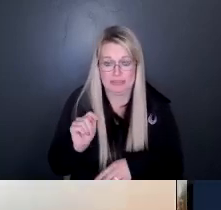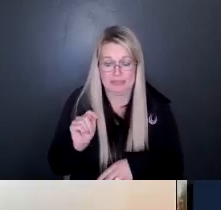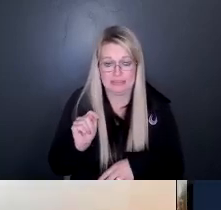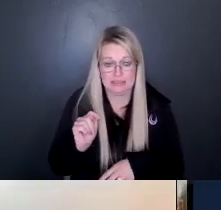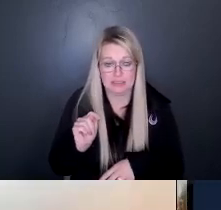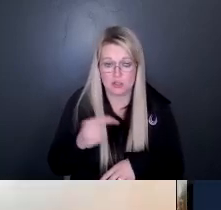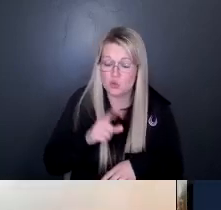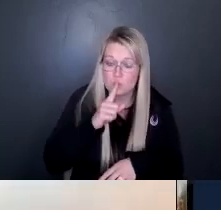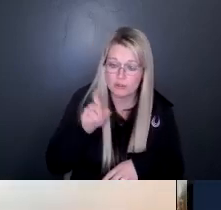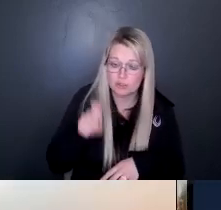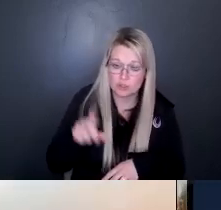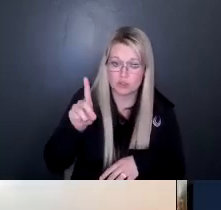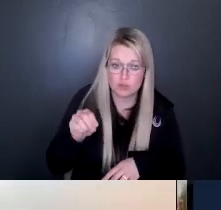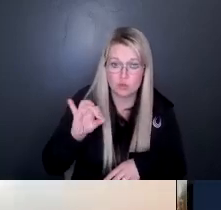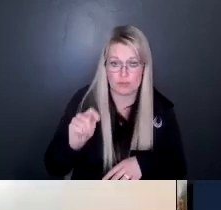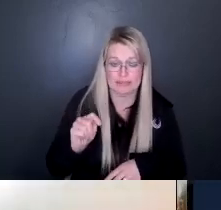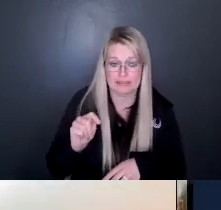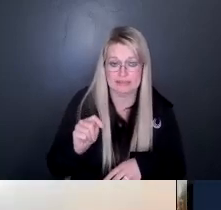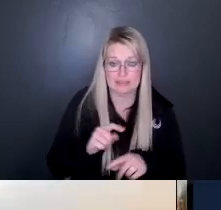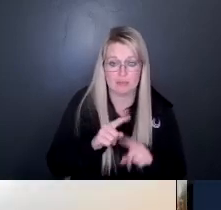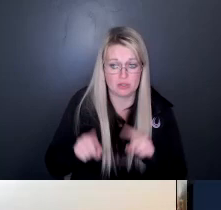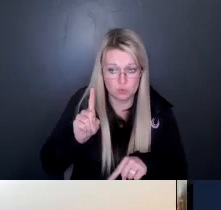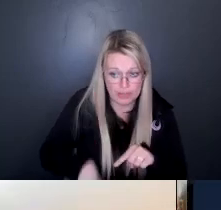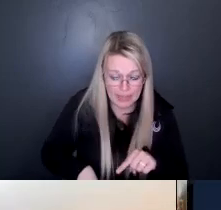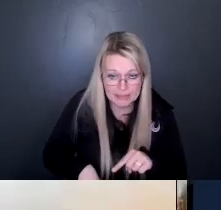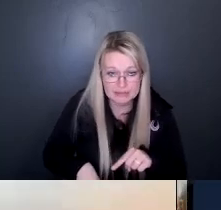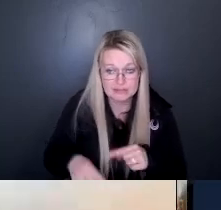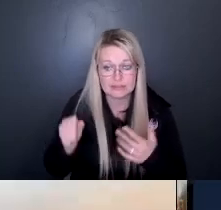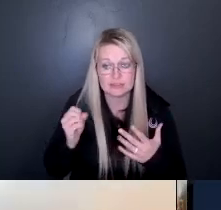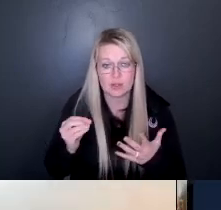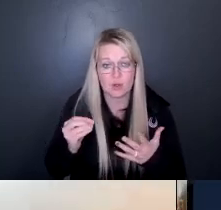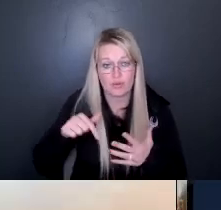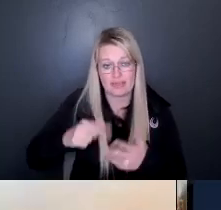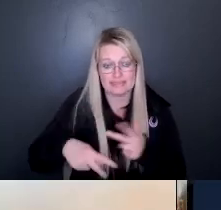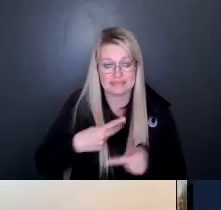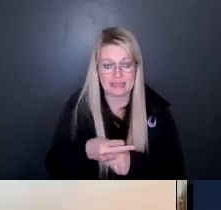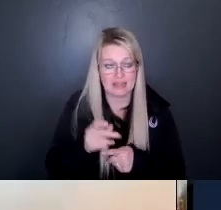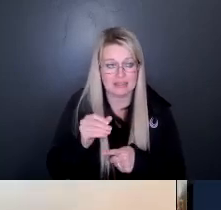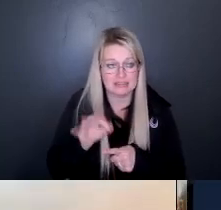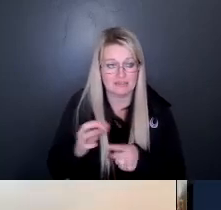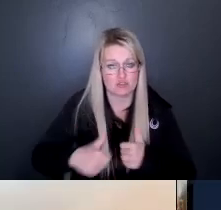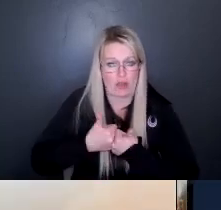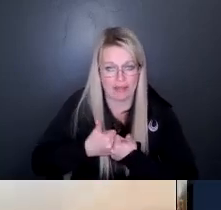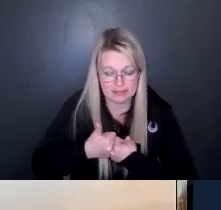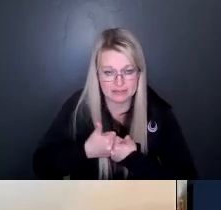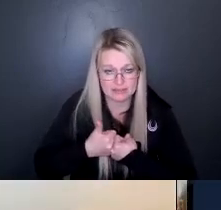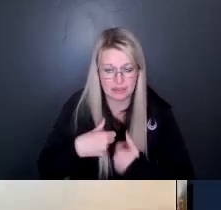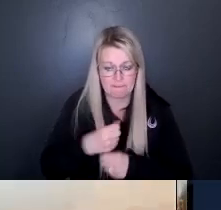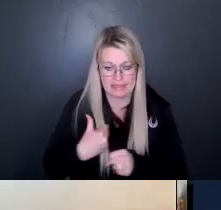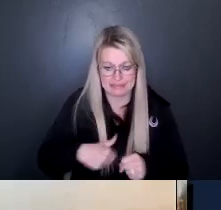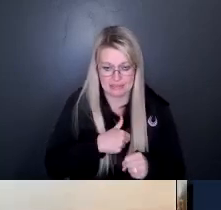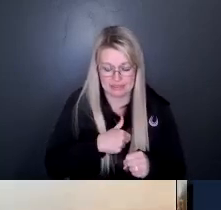feel you should do it, but you are unable. So this kind of challenge makes